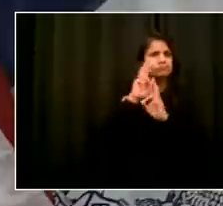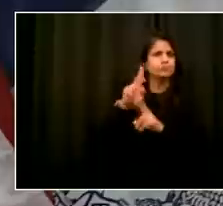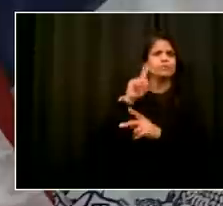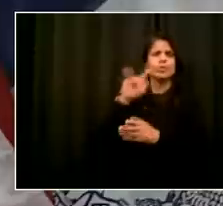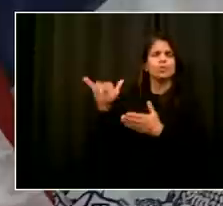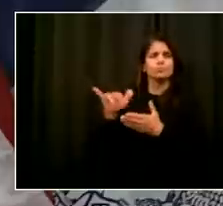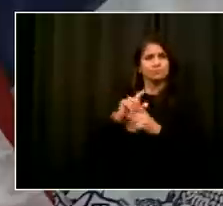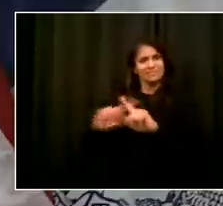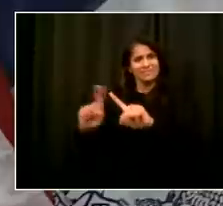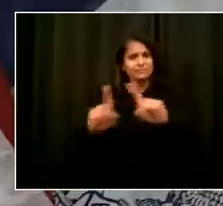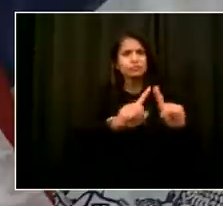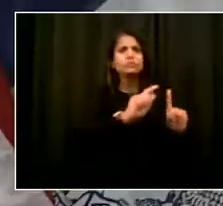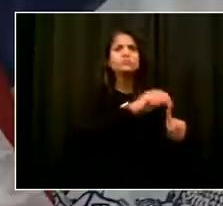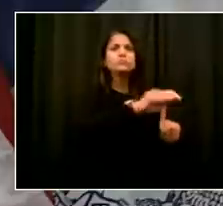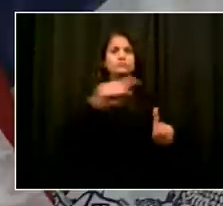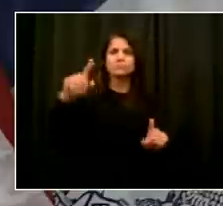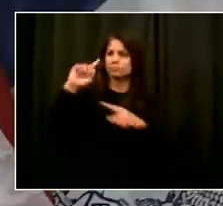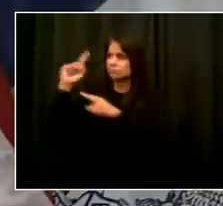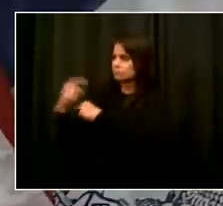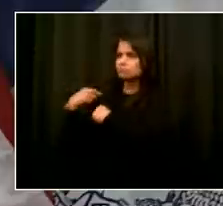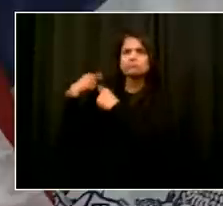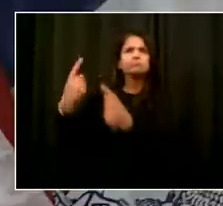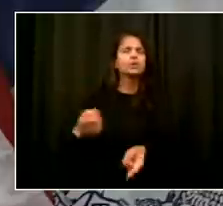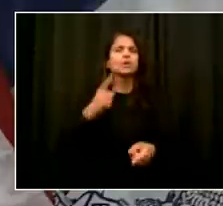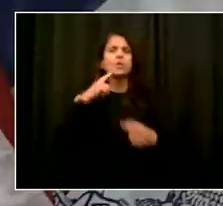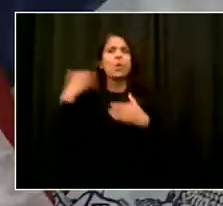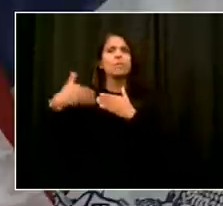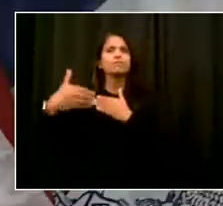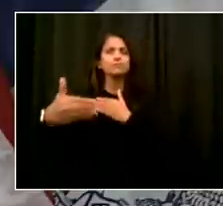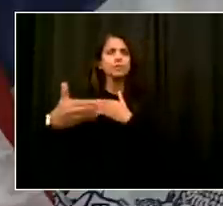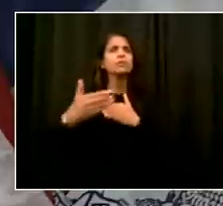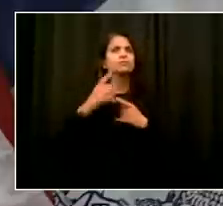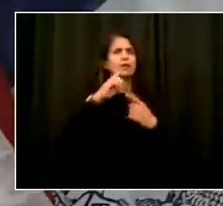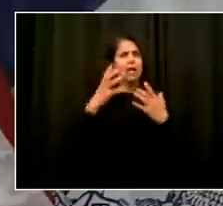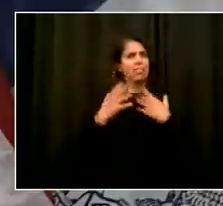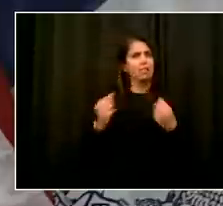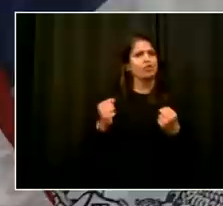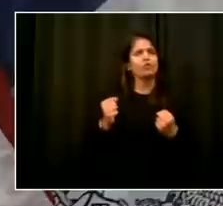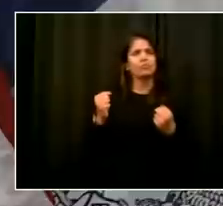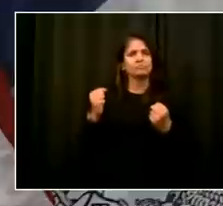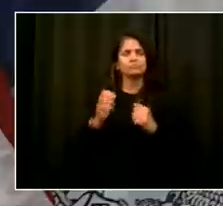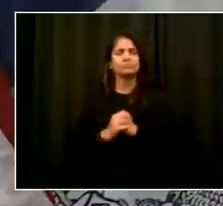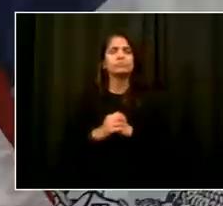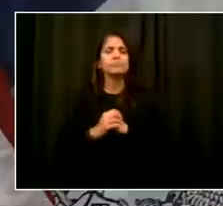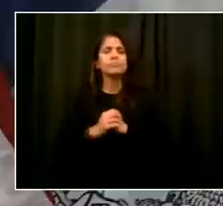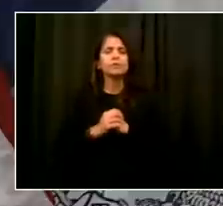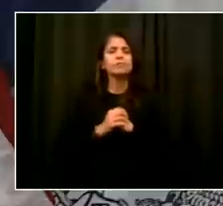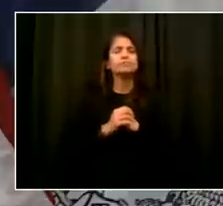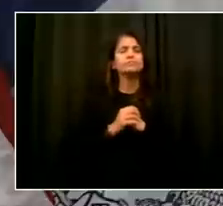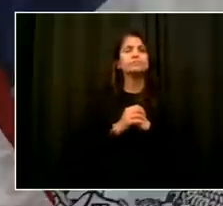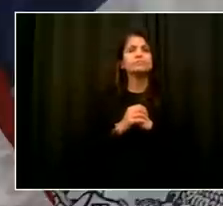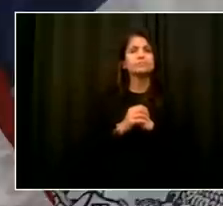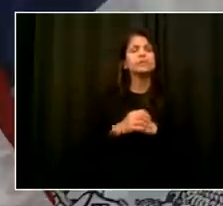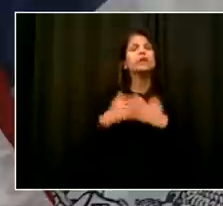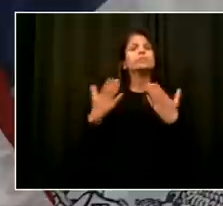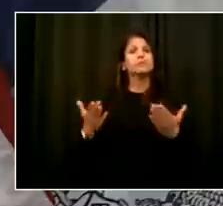now, and it's a challenging moment. We are fighting with everything we've got against this second wave bearing down on